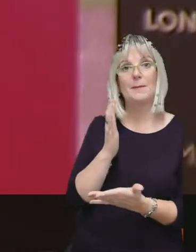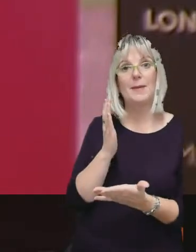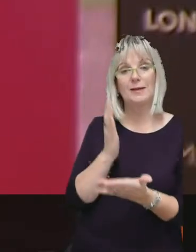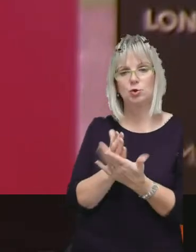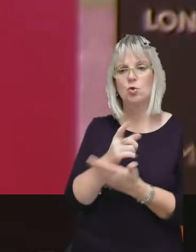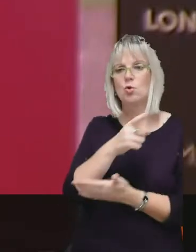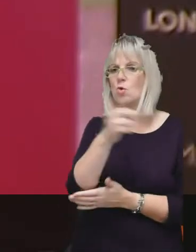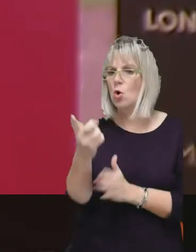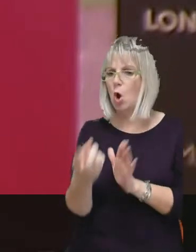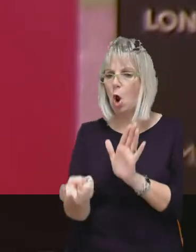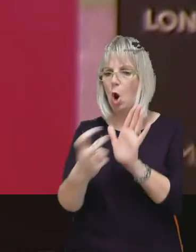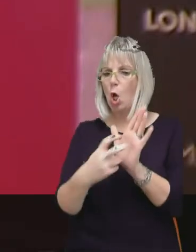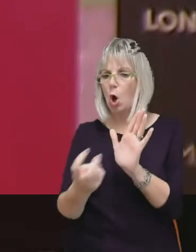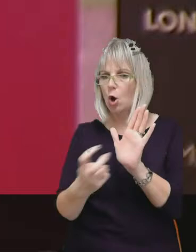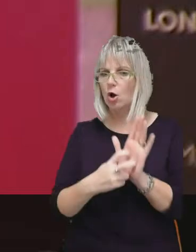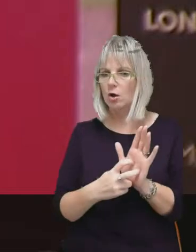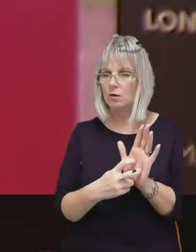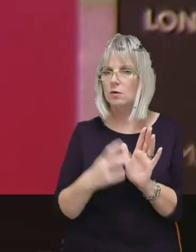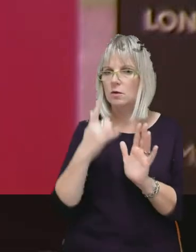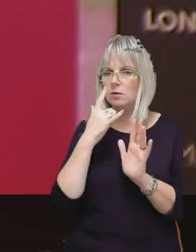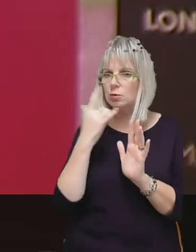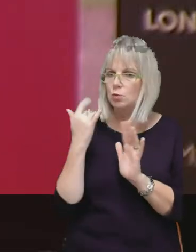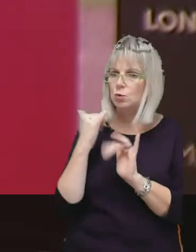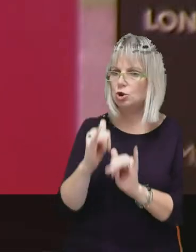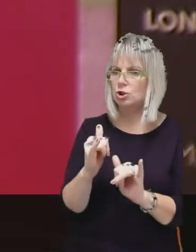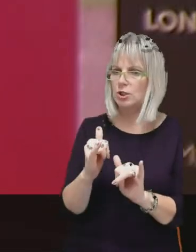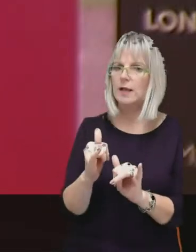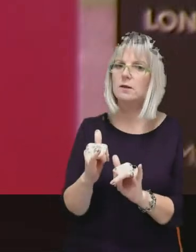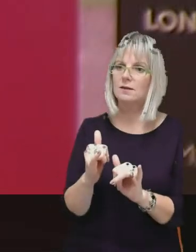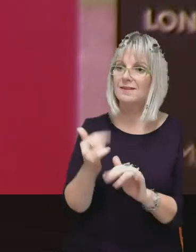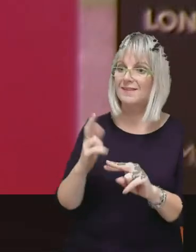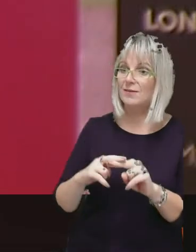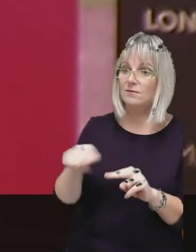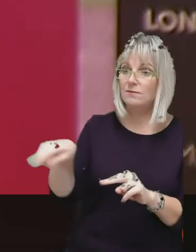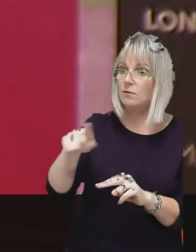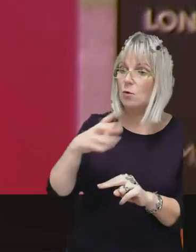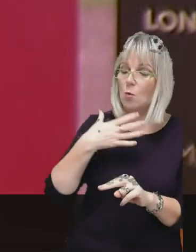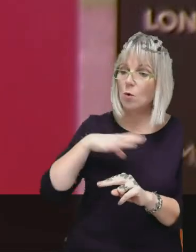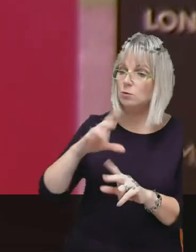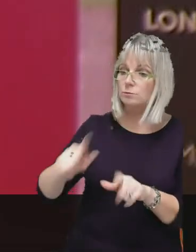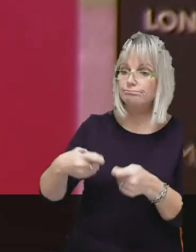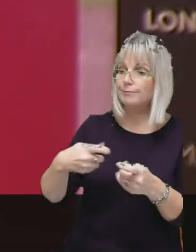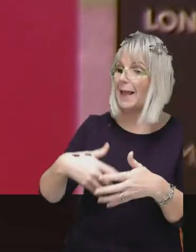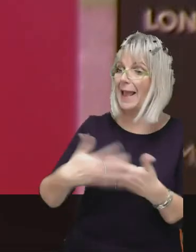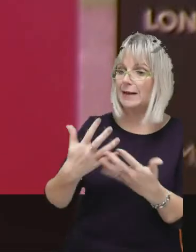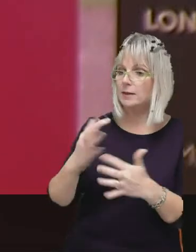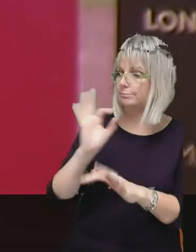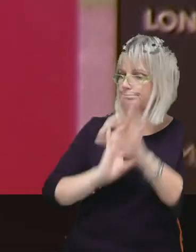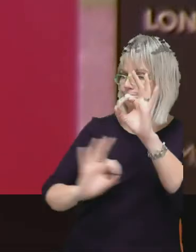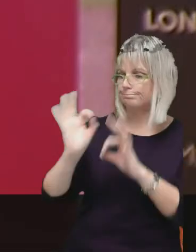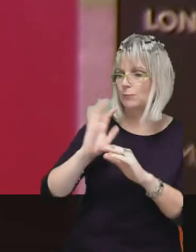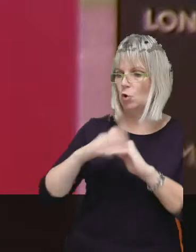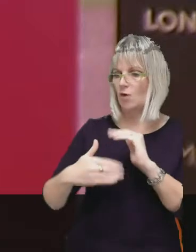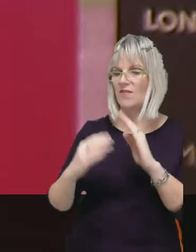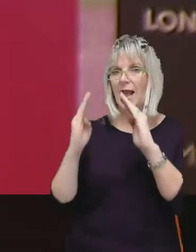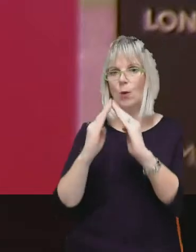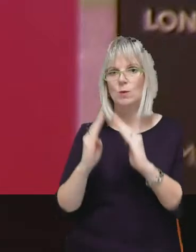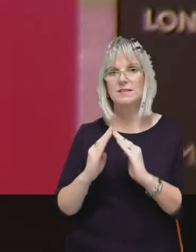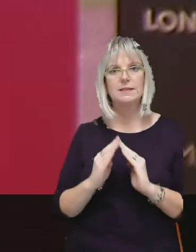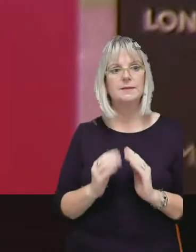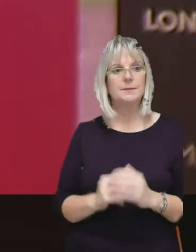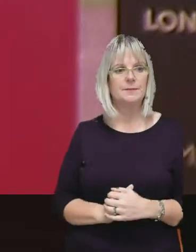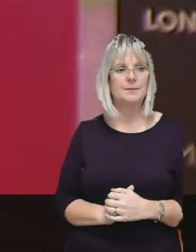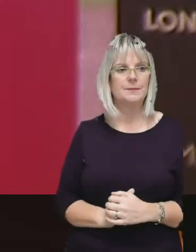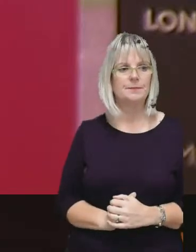line if you want to raise any issues on housing related matters. Can I welcome